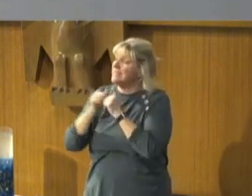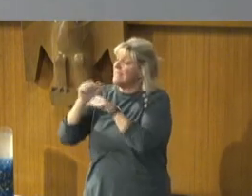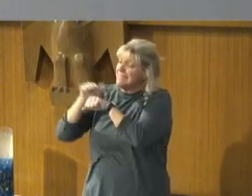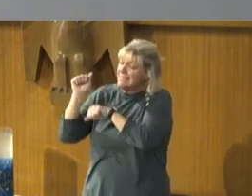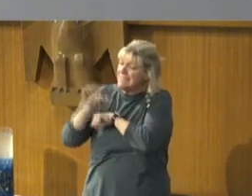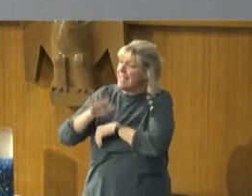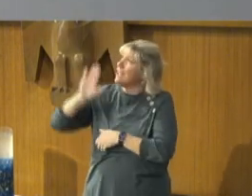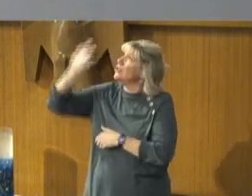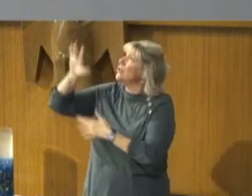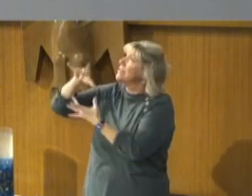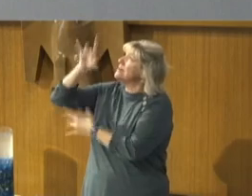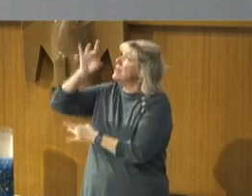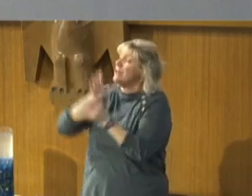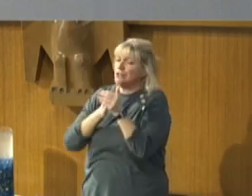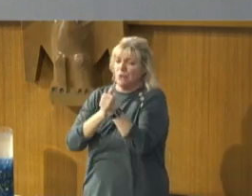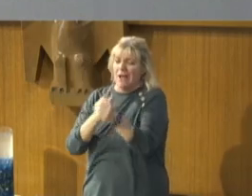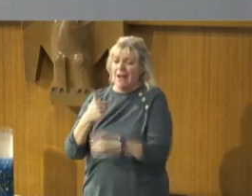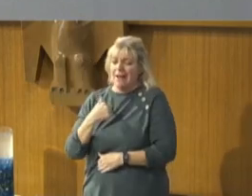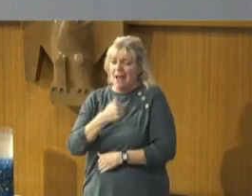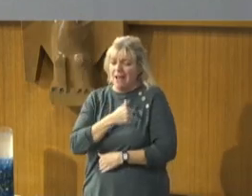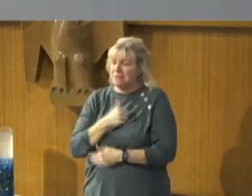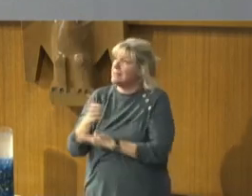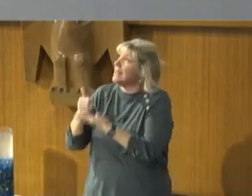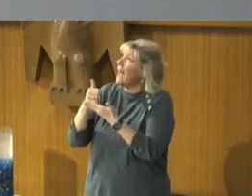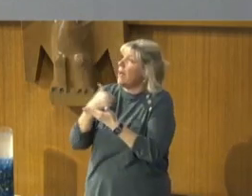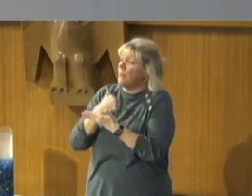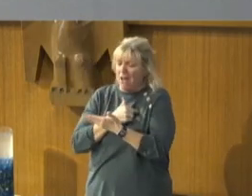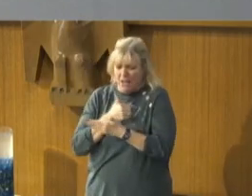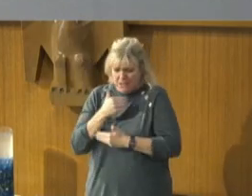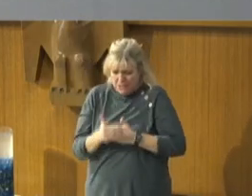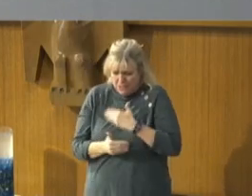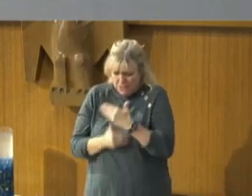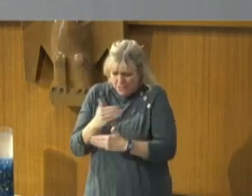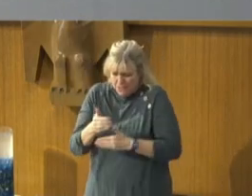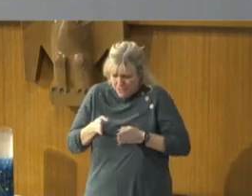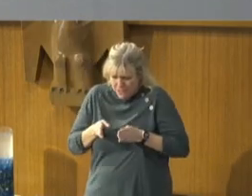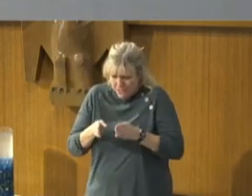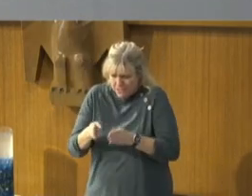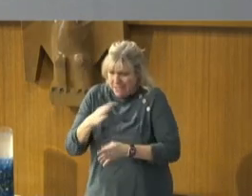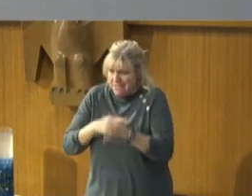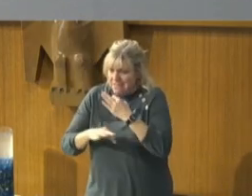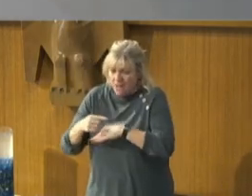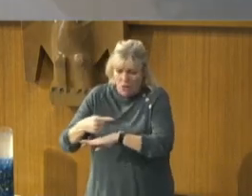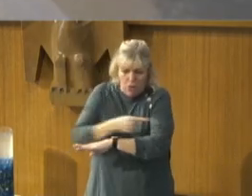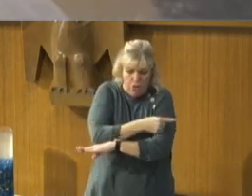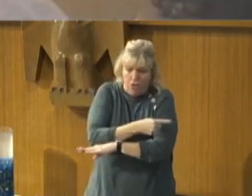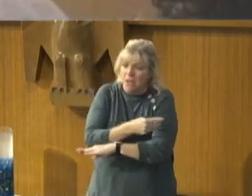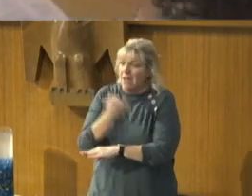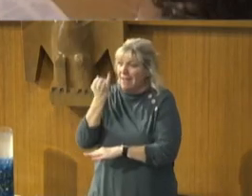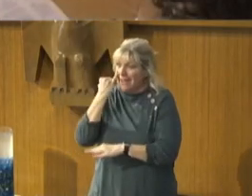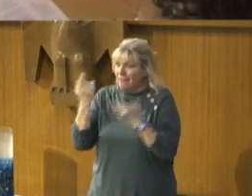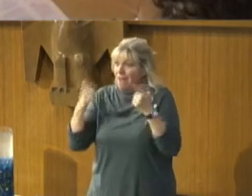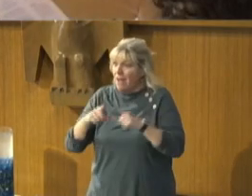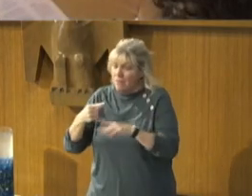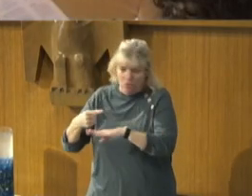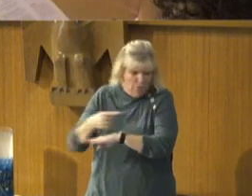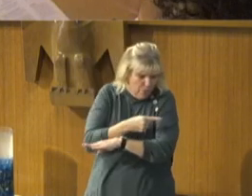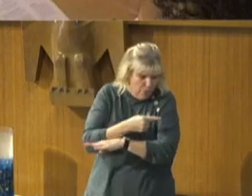and help us stay on the path you have carved out for us in this world, and gently call us back whenever we